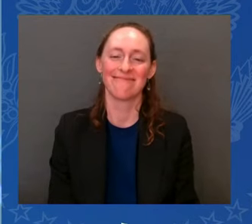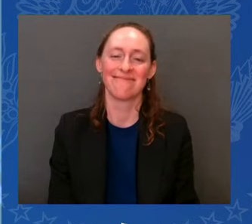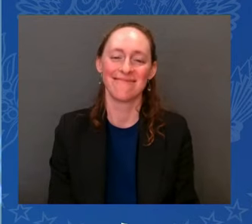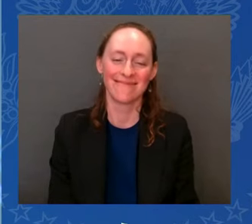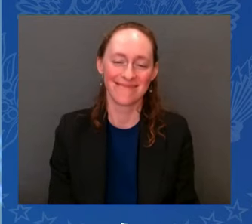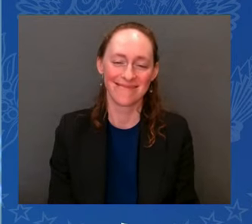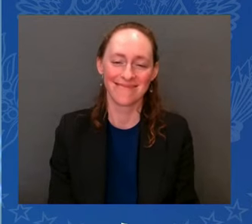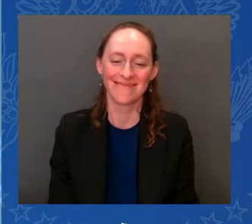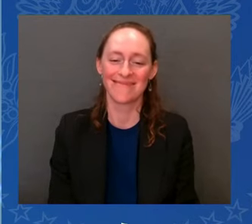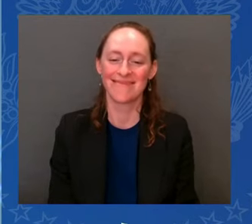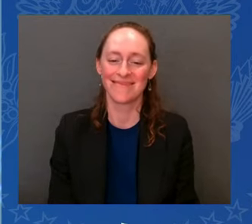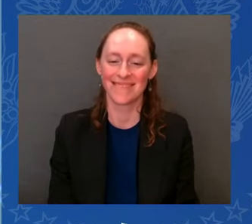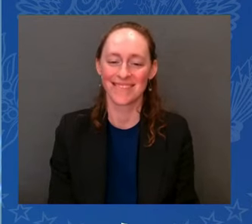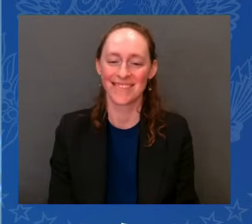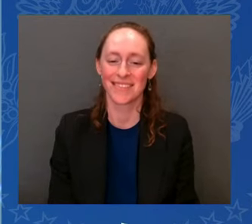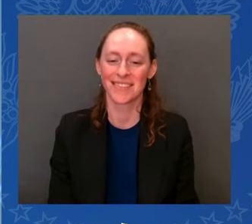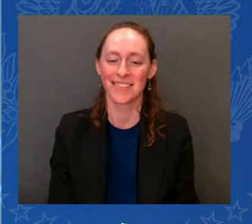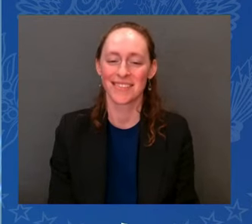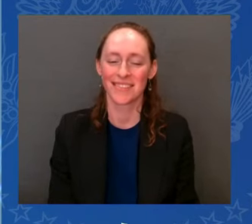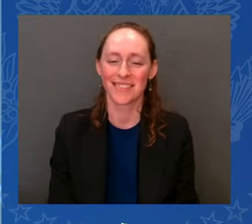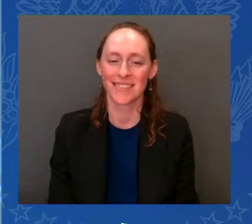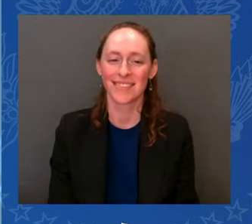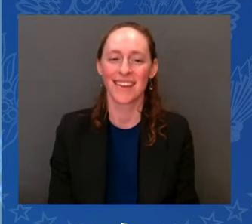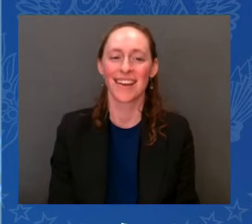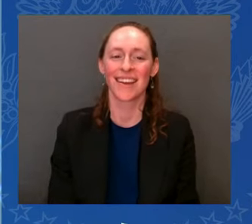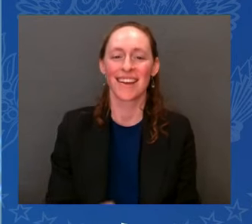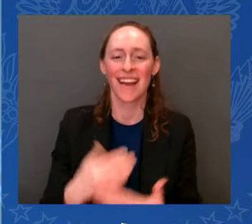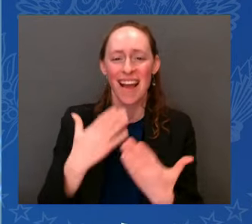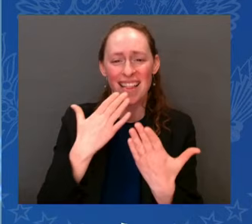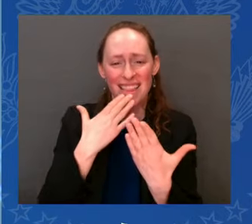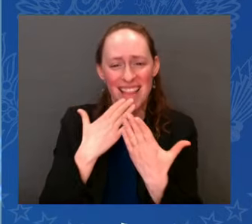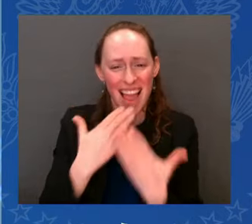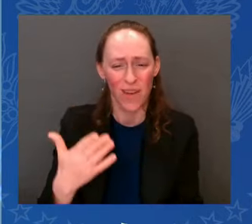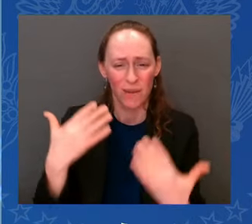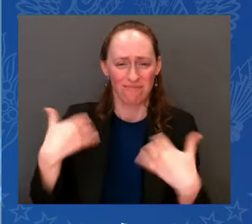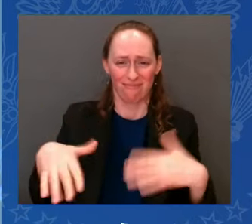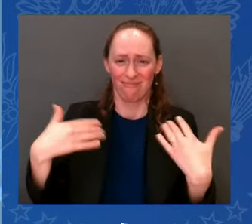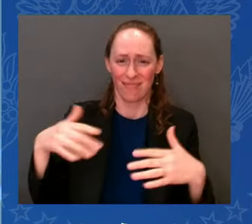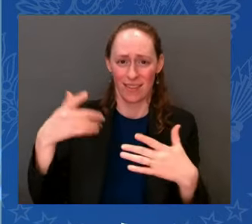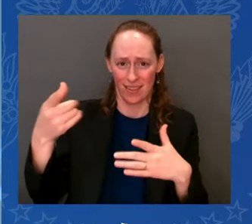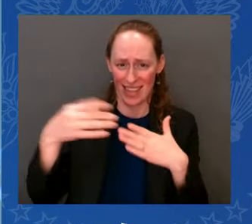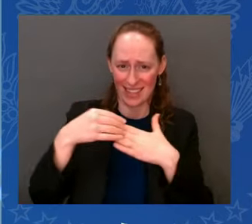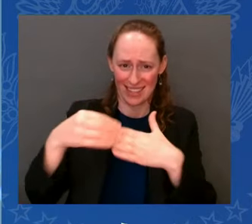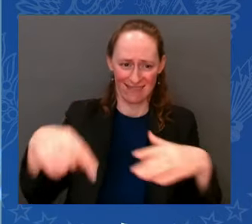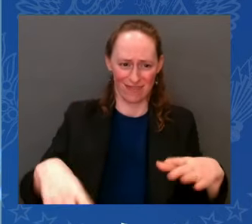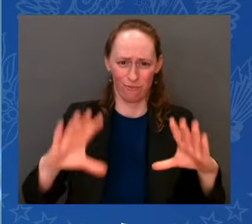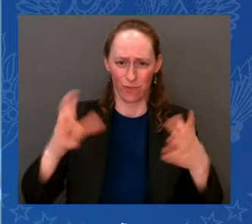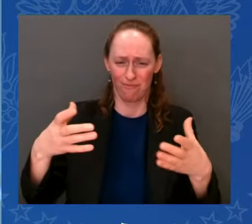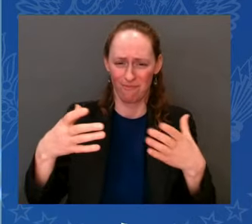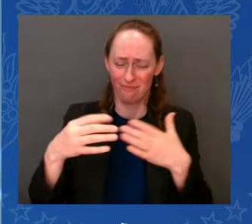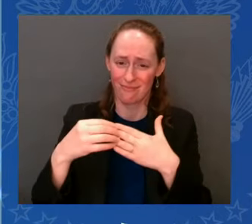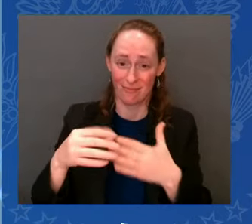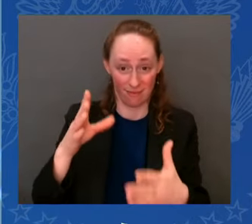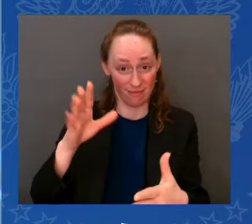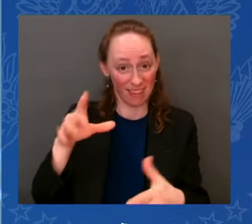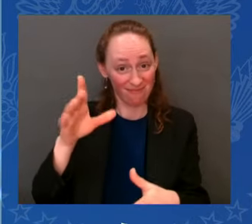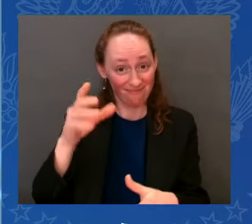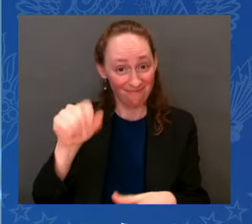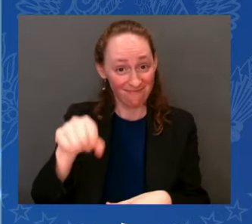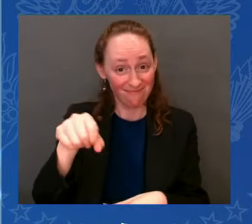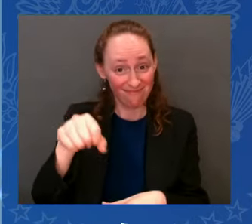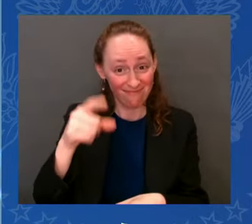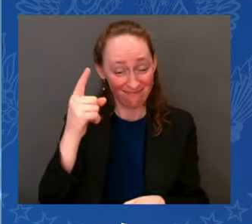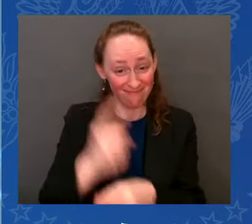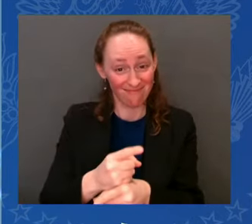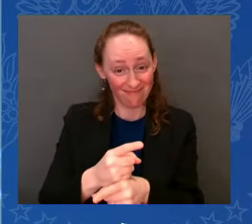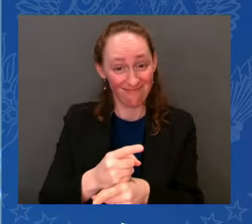Denise, thanks for your leadership of this organization. You're right. I'm a county guy. You know, one of the things for real is that one of the things you